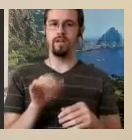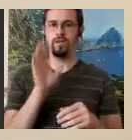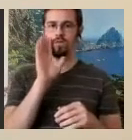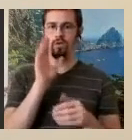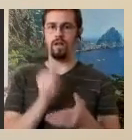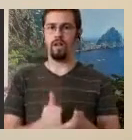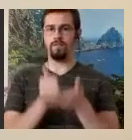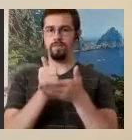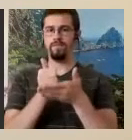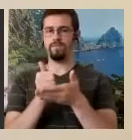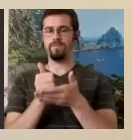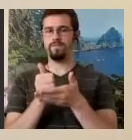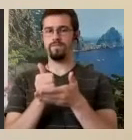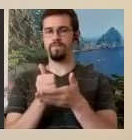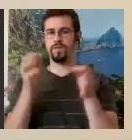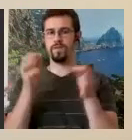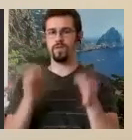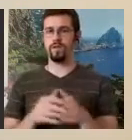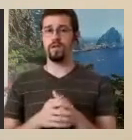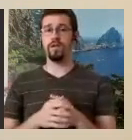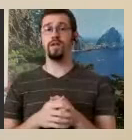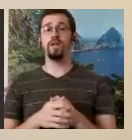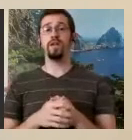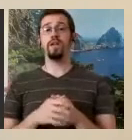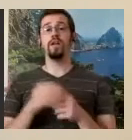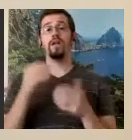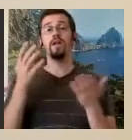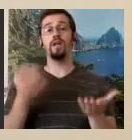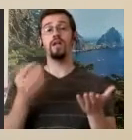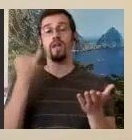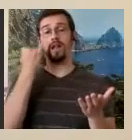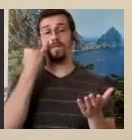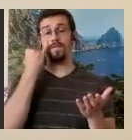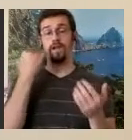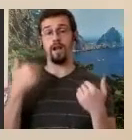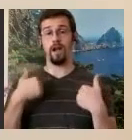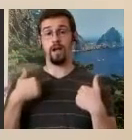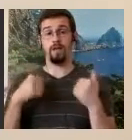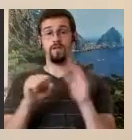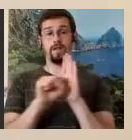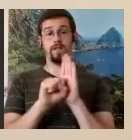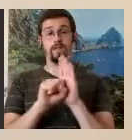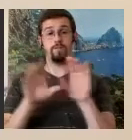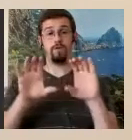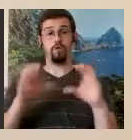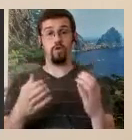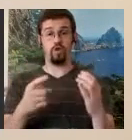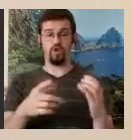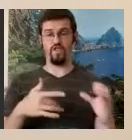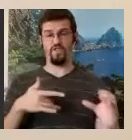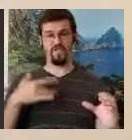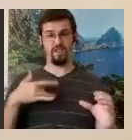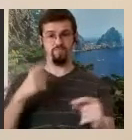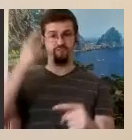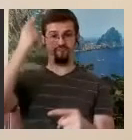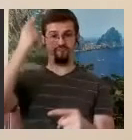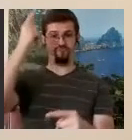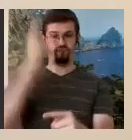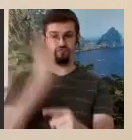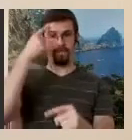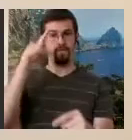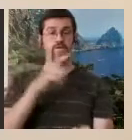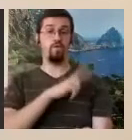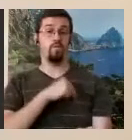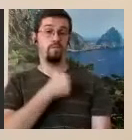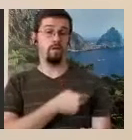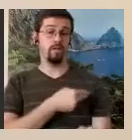the process. Yeah. And if you have the symbol set you feel is correct for Maltese Sign Language,